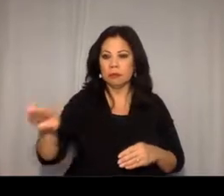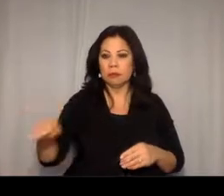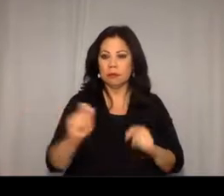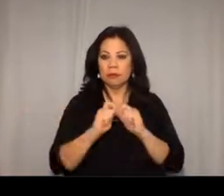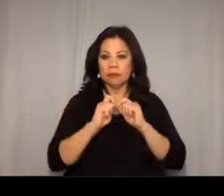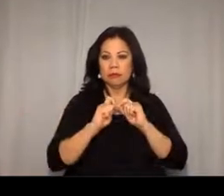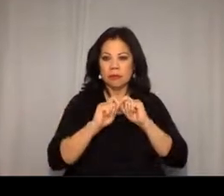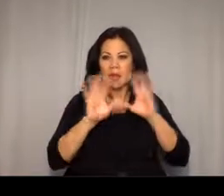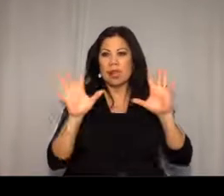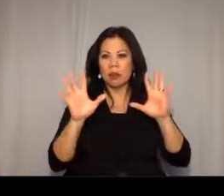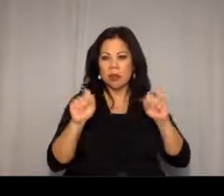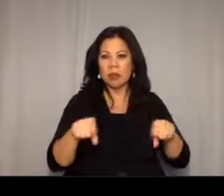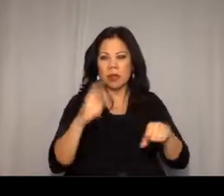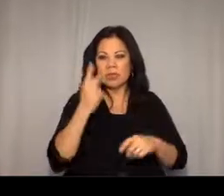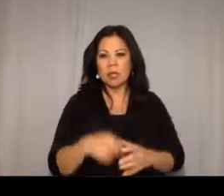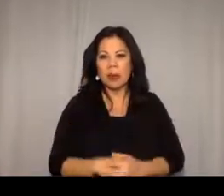1, 2, 3, so that's